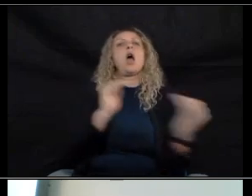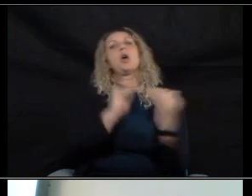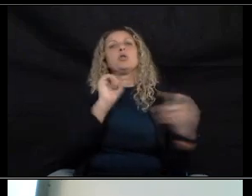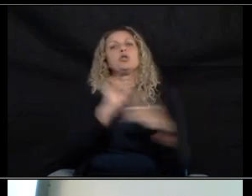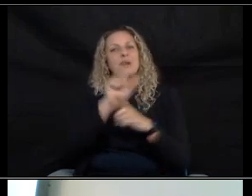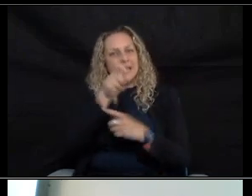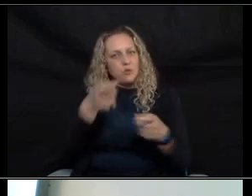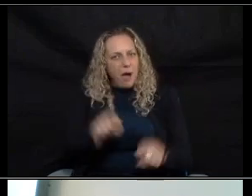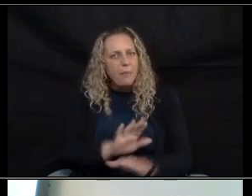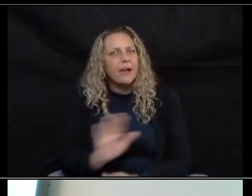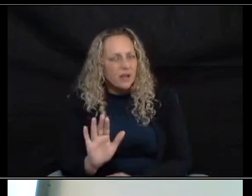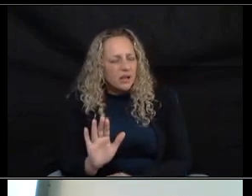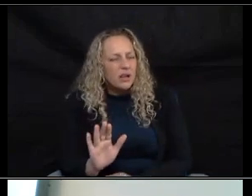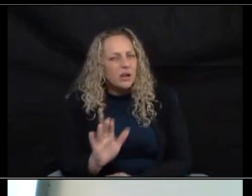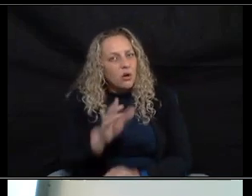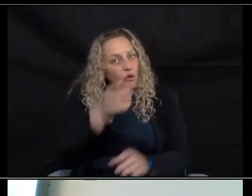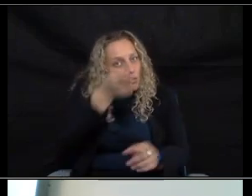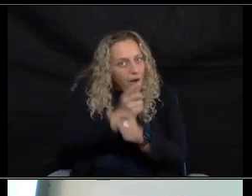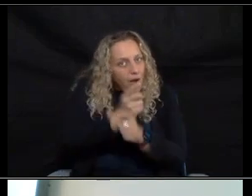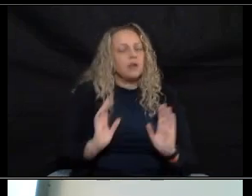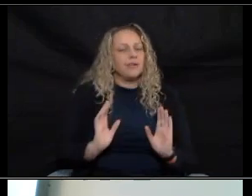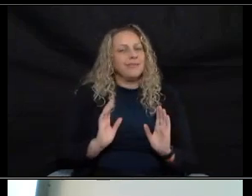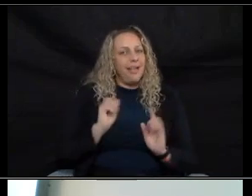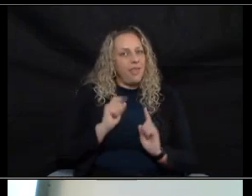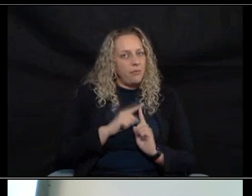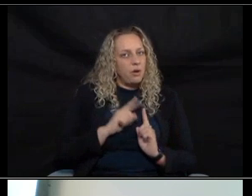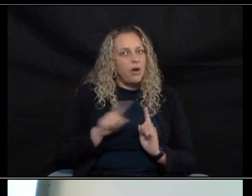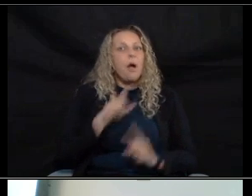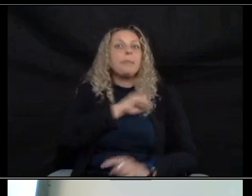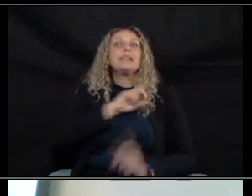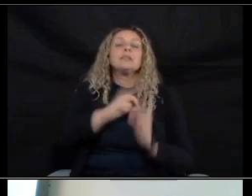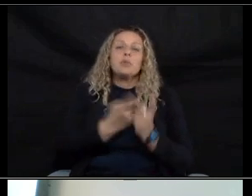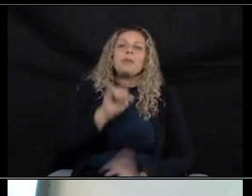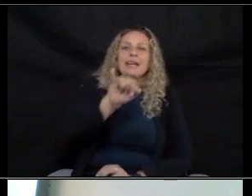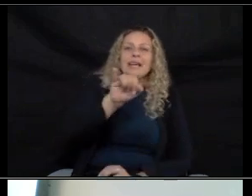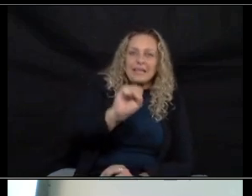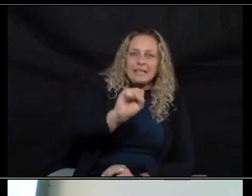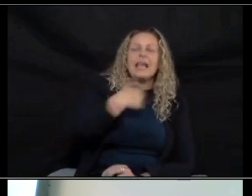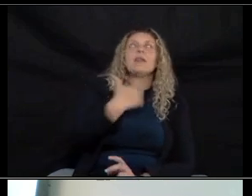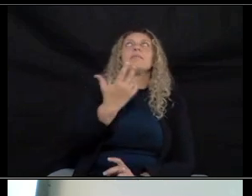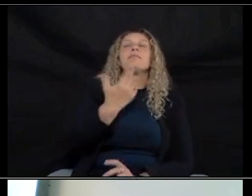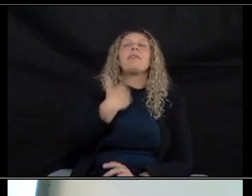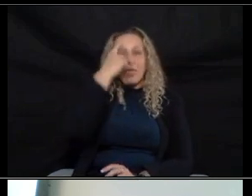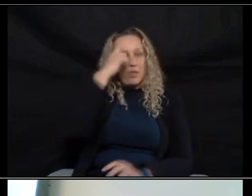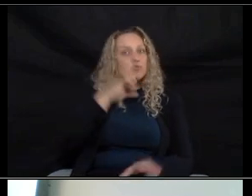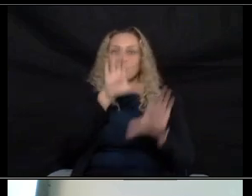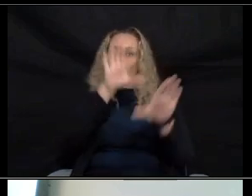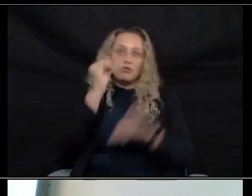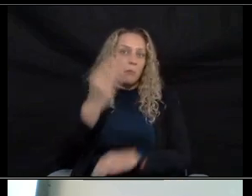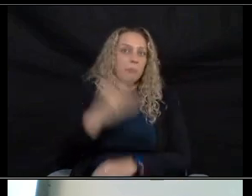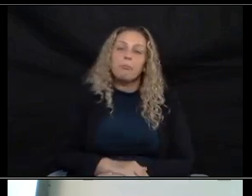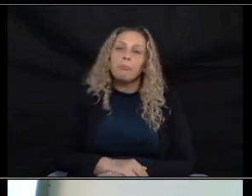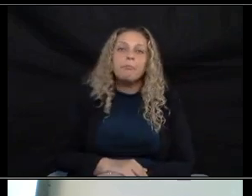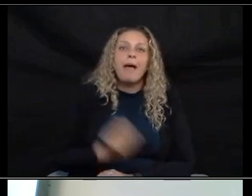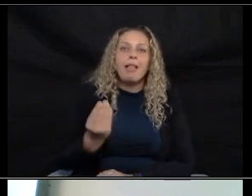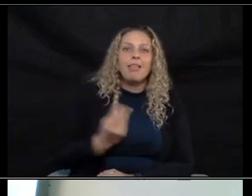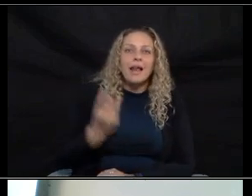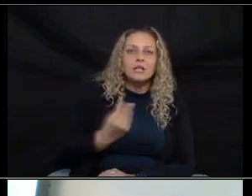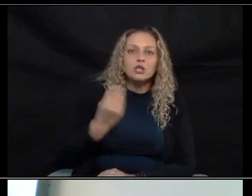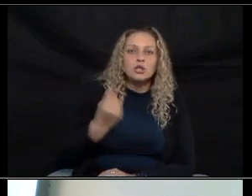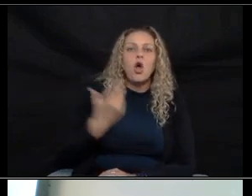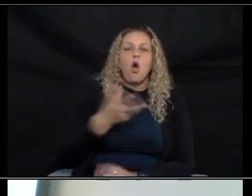happen. Where, correct, the police department is, I think, is doing a great job letting us know of